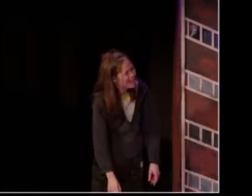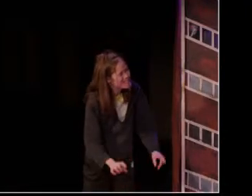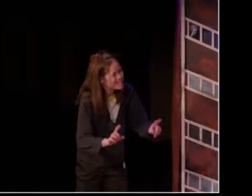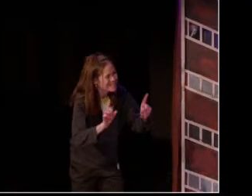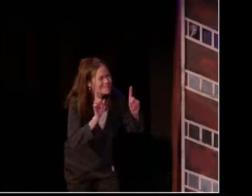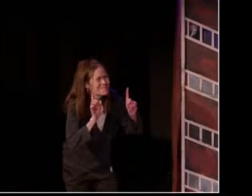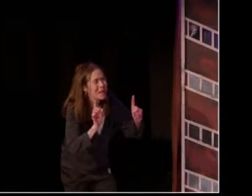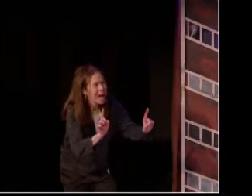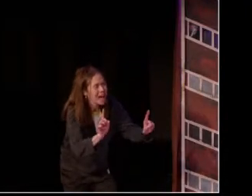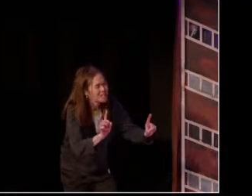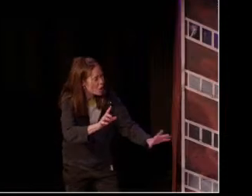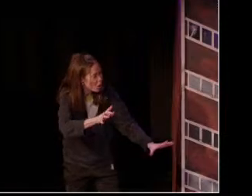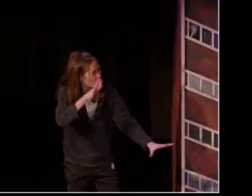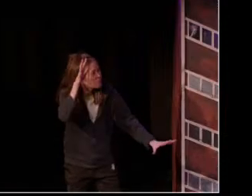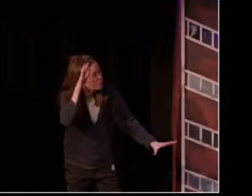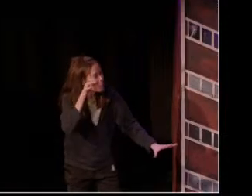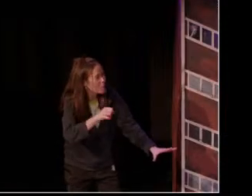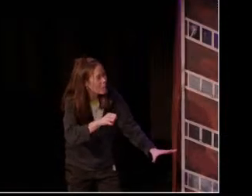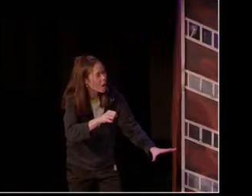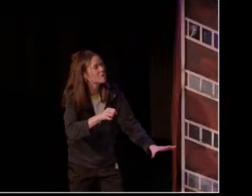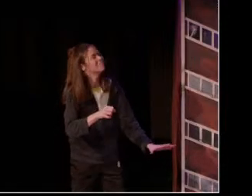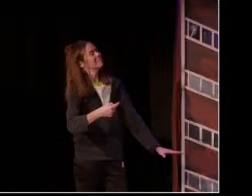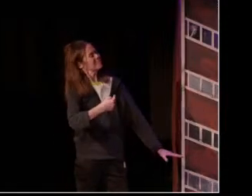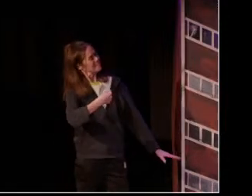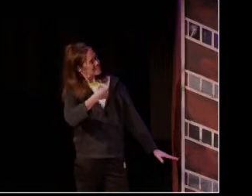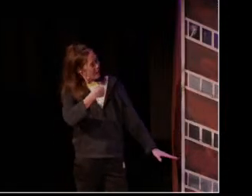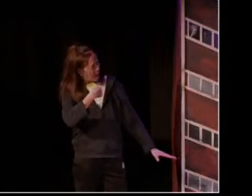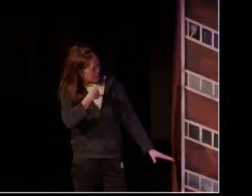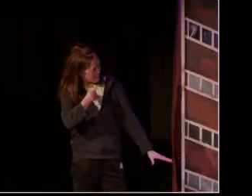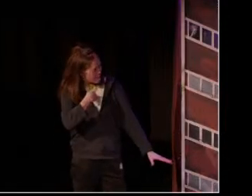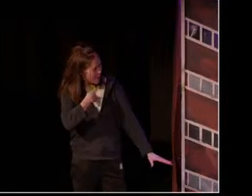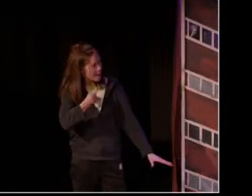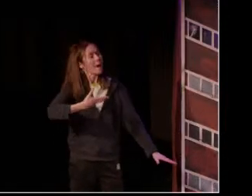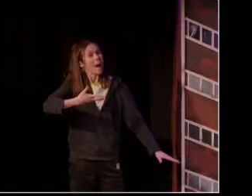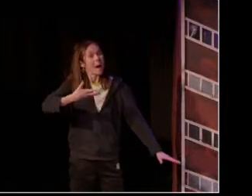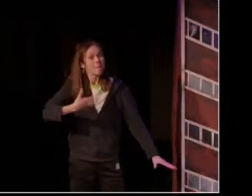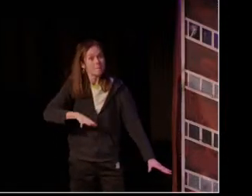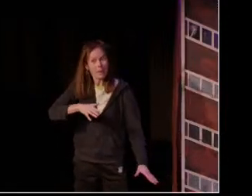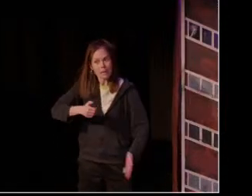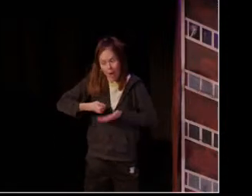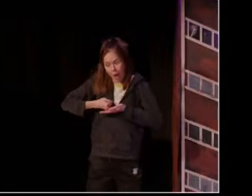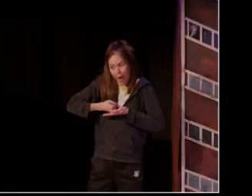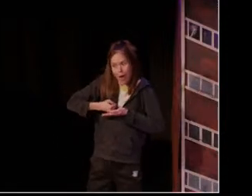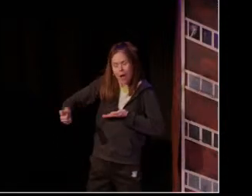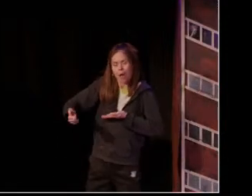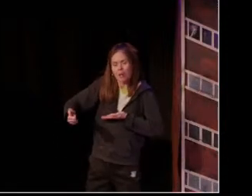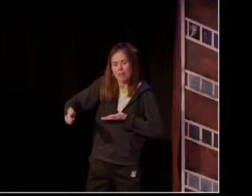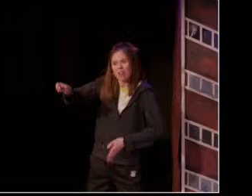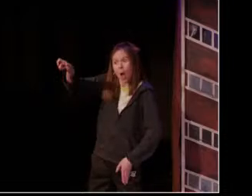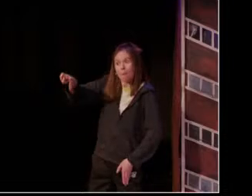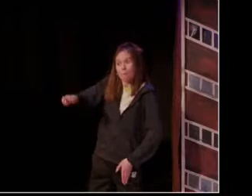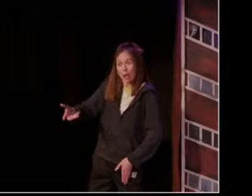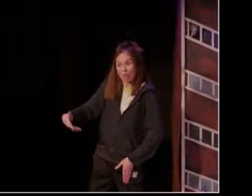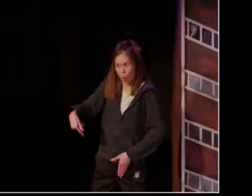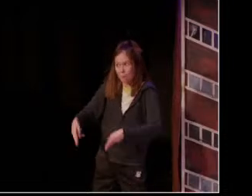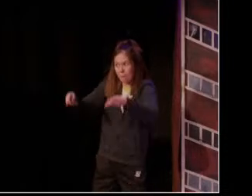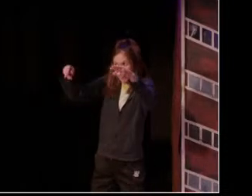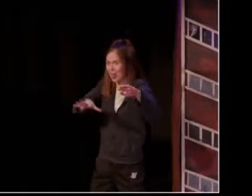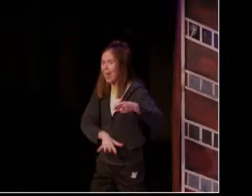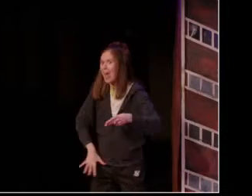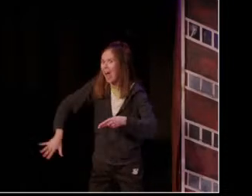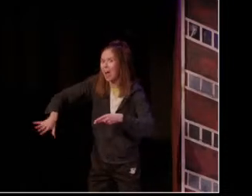case of this importance were most wrongful to be rash, I, with urgency, have called the oracle, whose counsel will stop or spare me